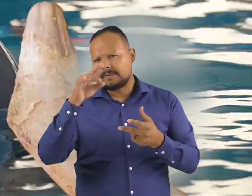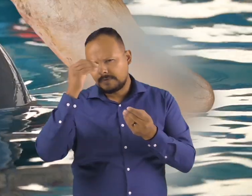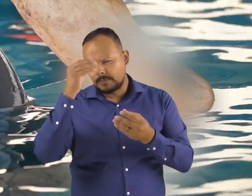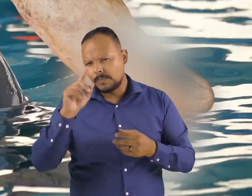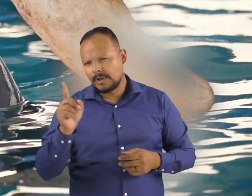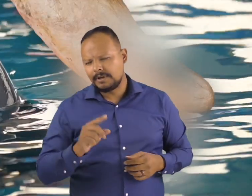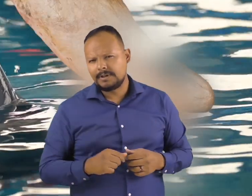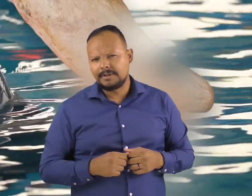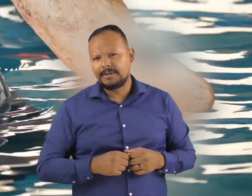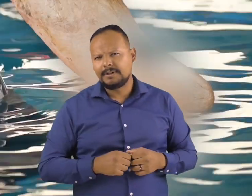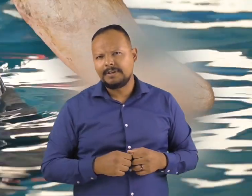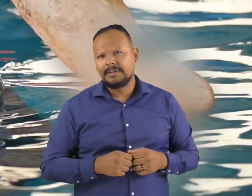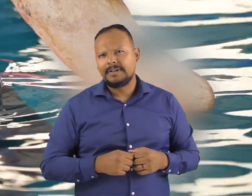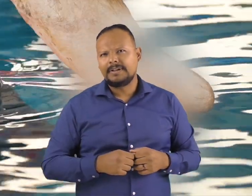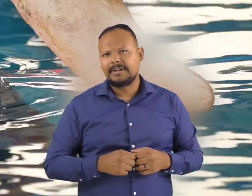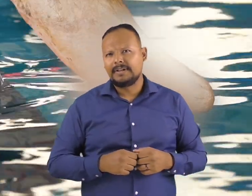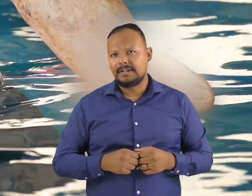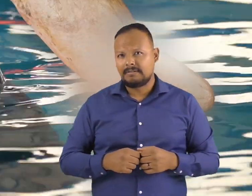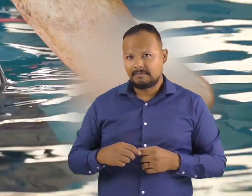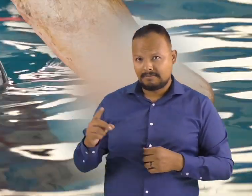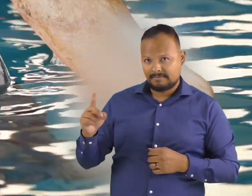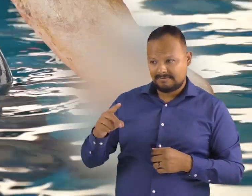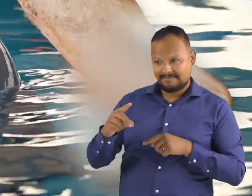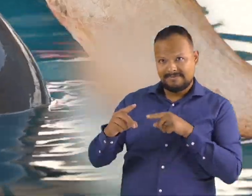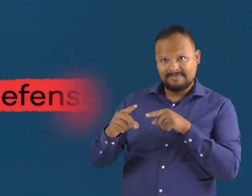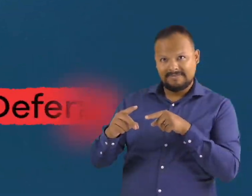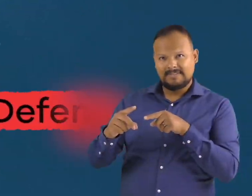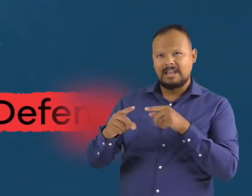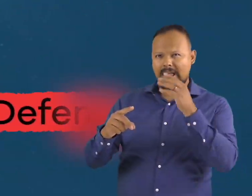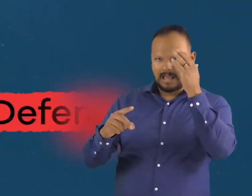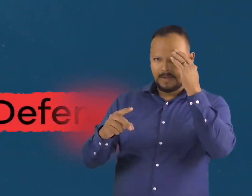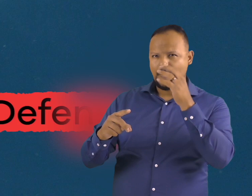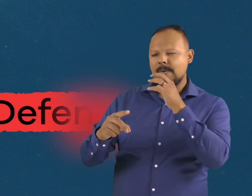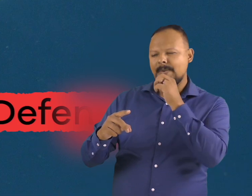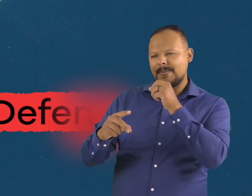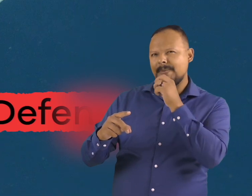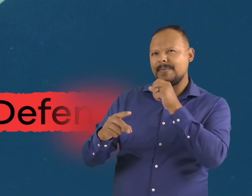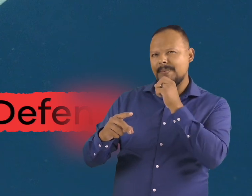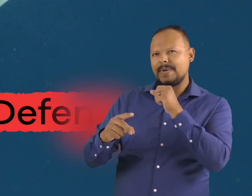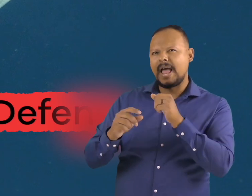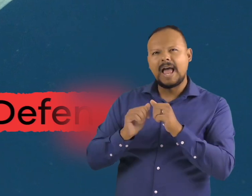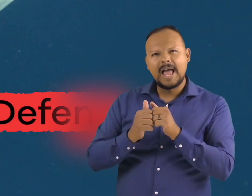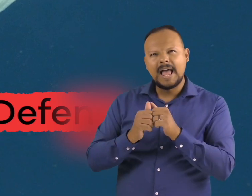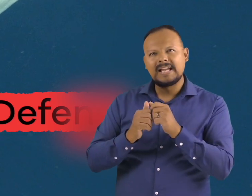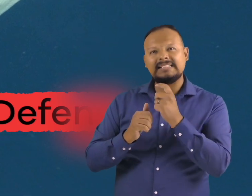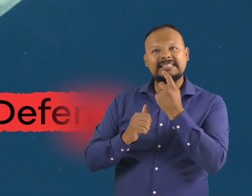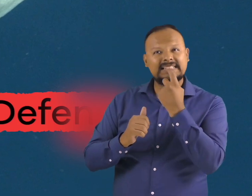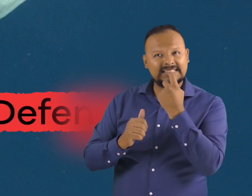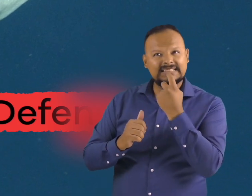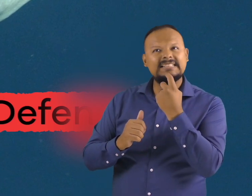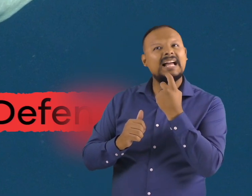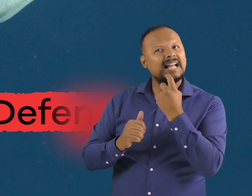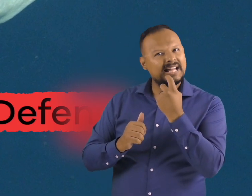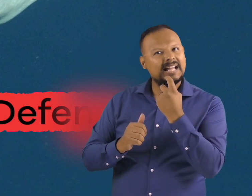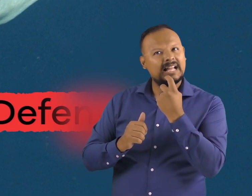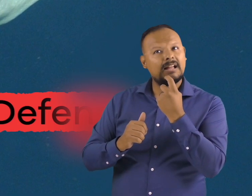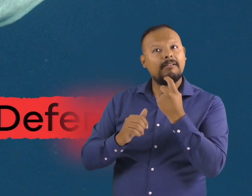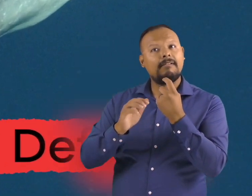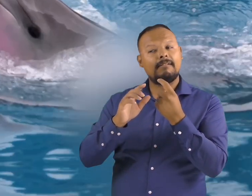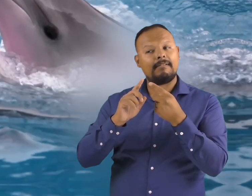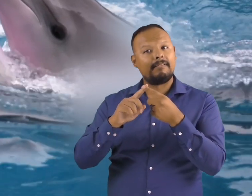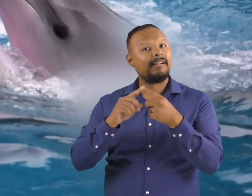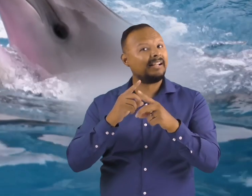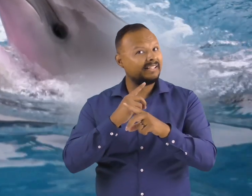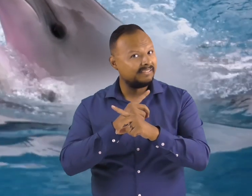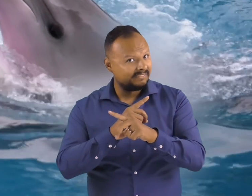You can tell a dolphin's age by their teeth. And they also use their teeth for defensive weapons,